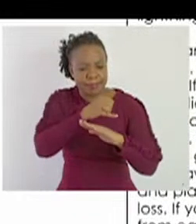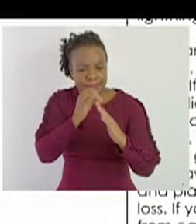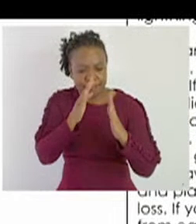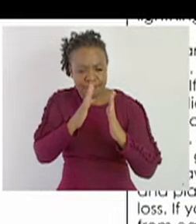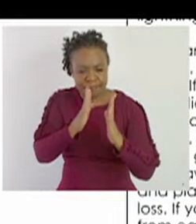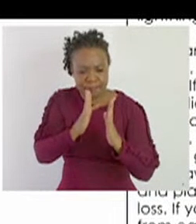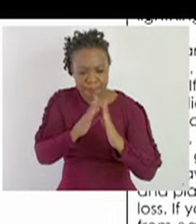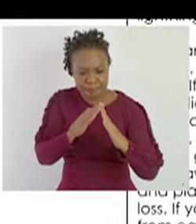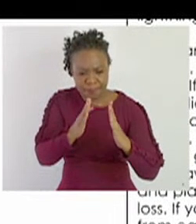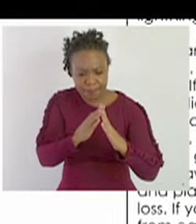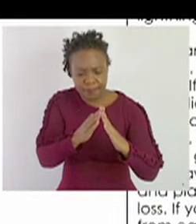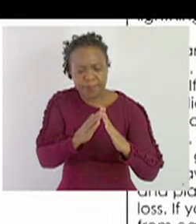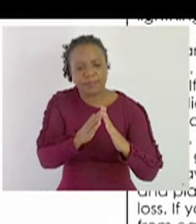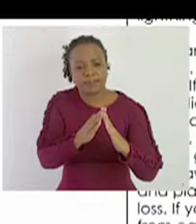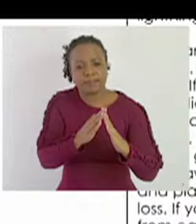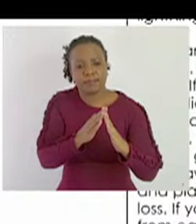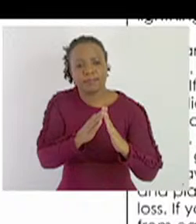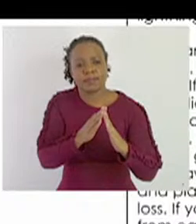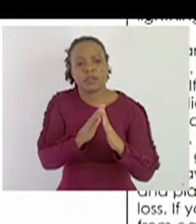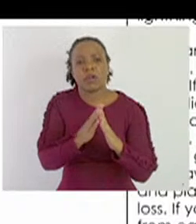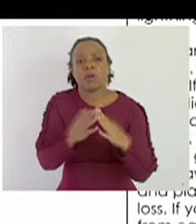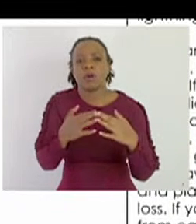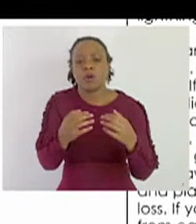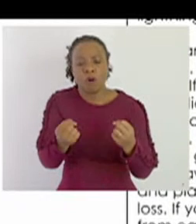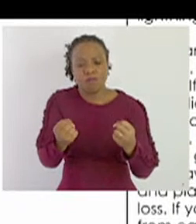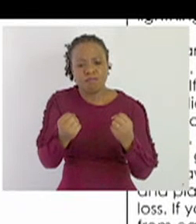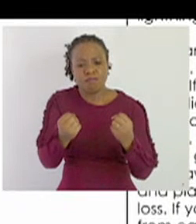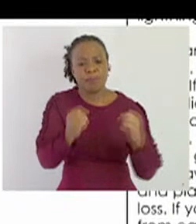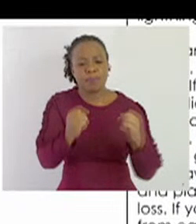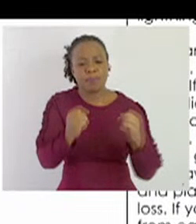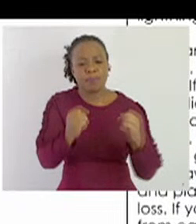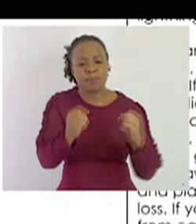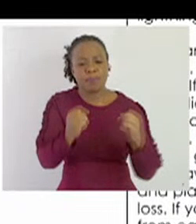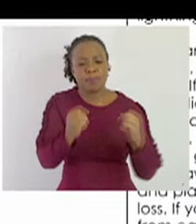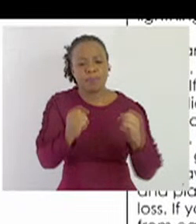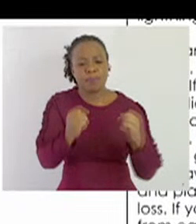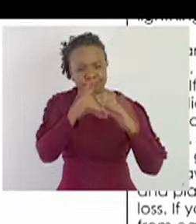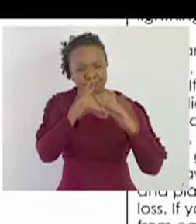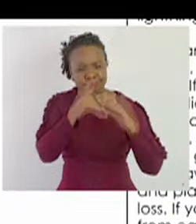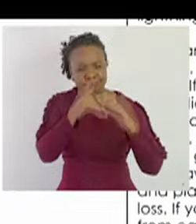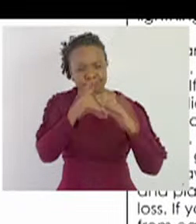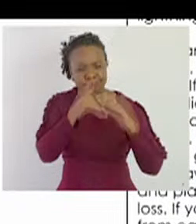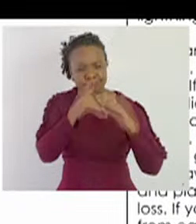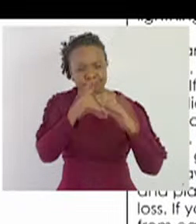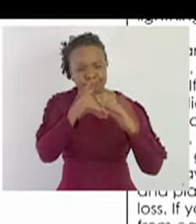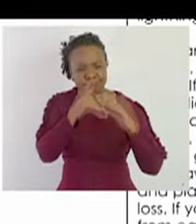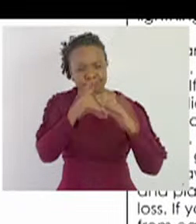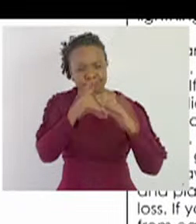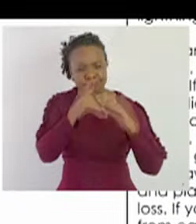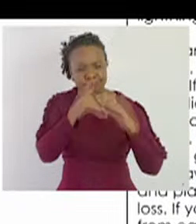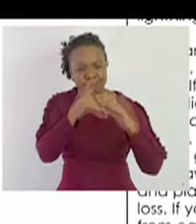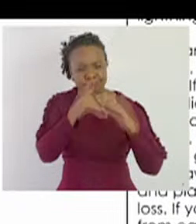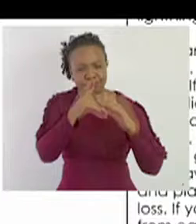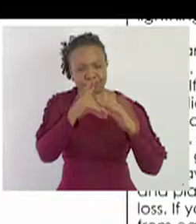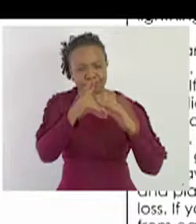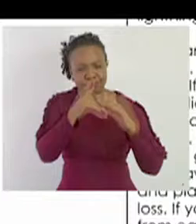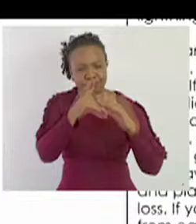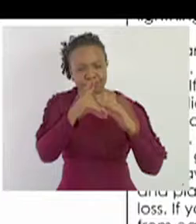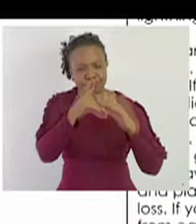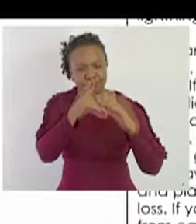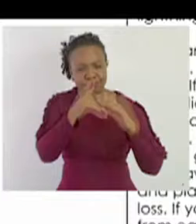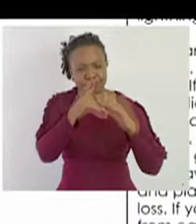Go is inside a strong building or in a car, but make sure